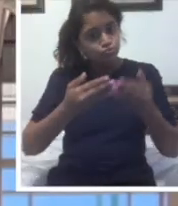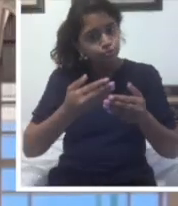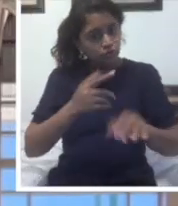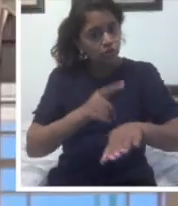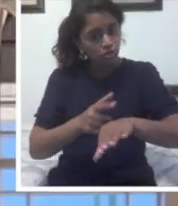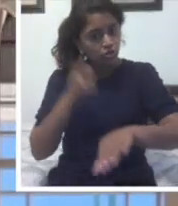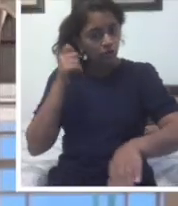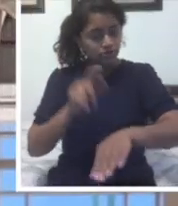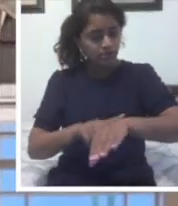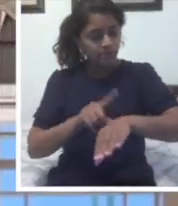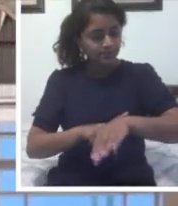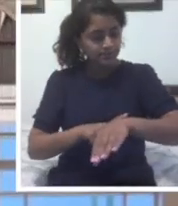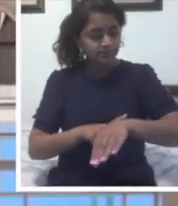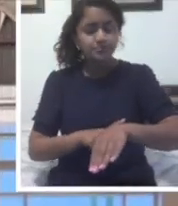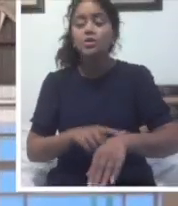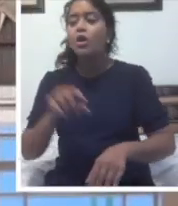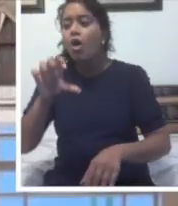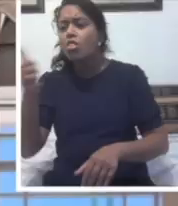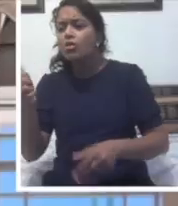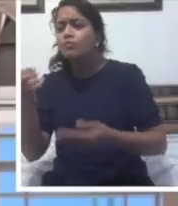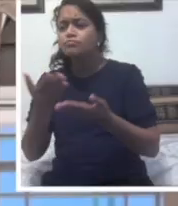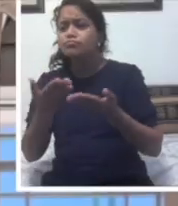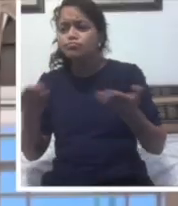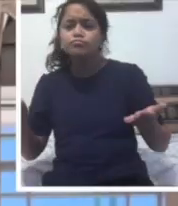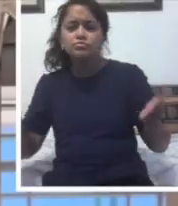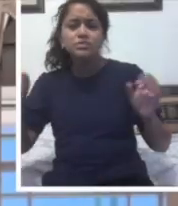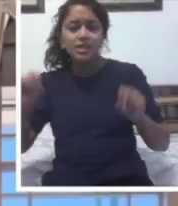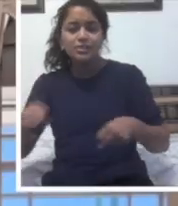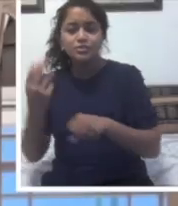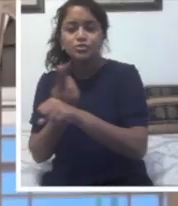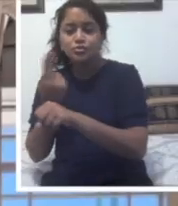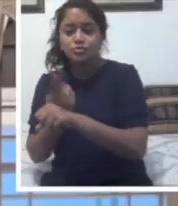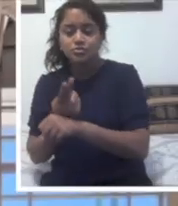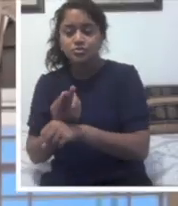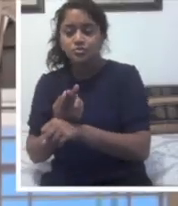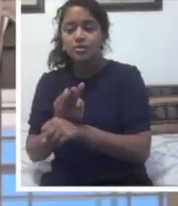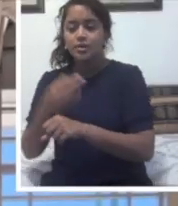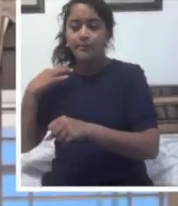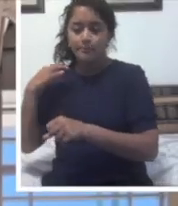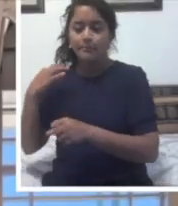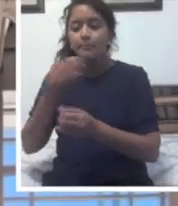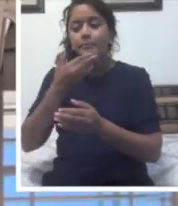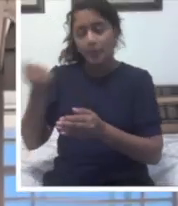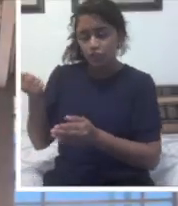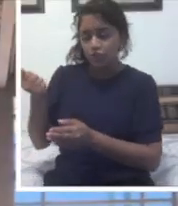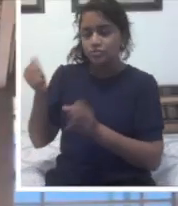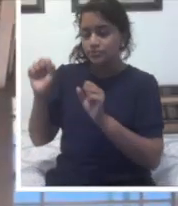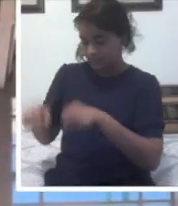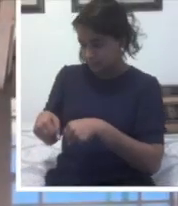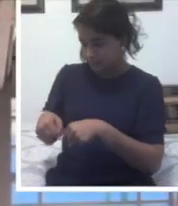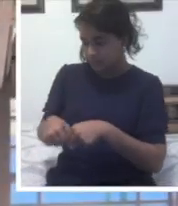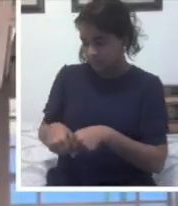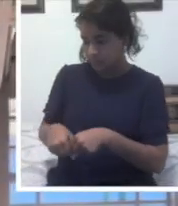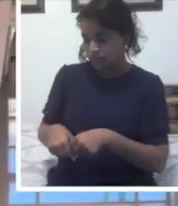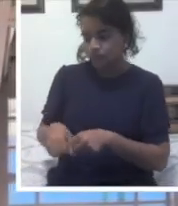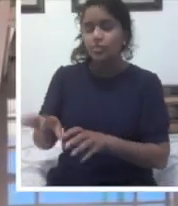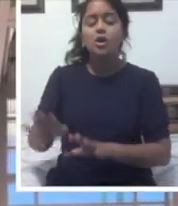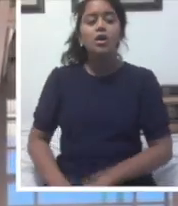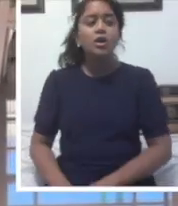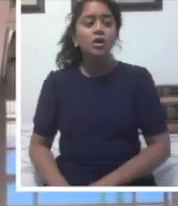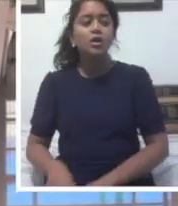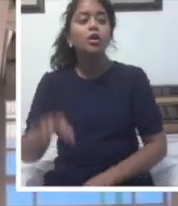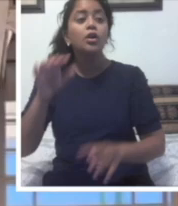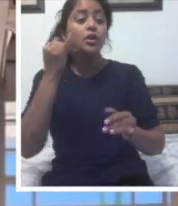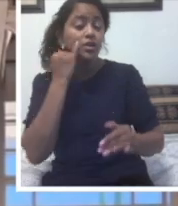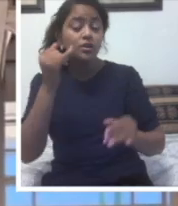time, and by trying other materials that can be used to make the fabric even better. These are different